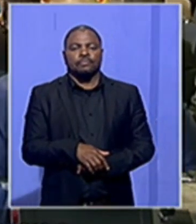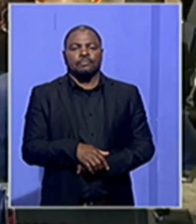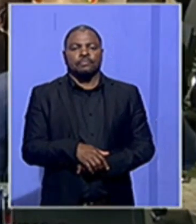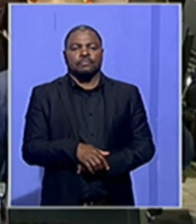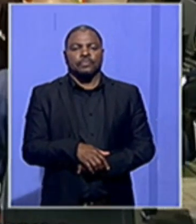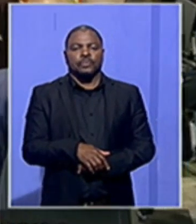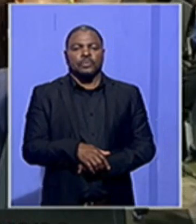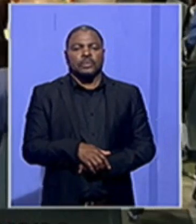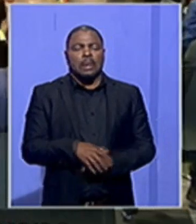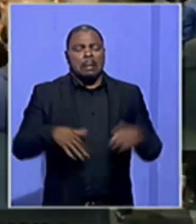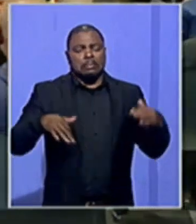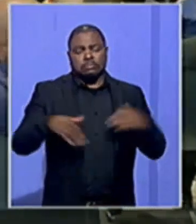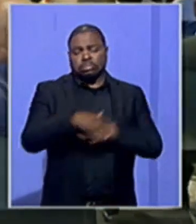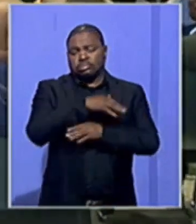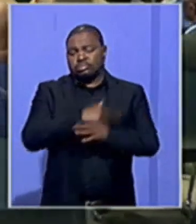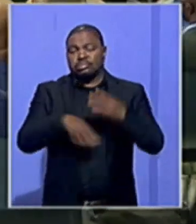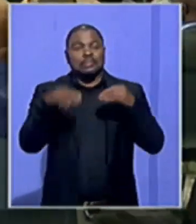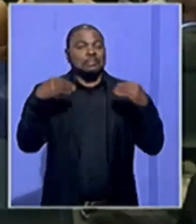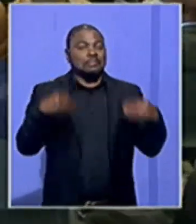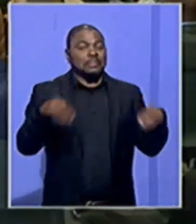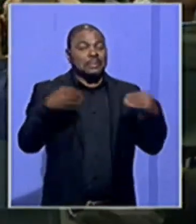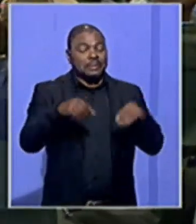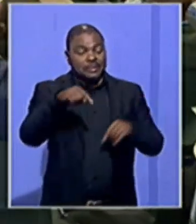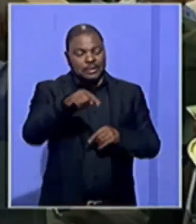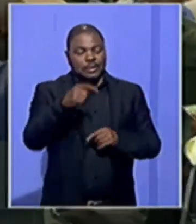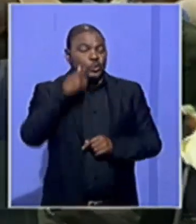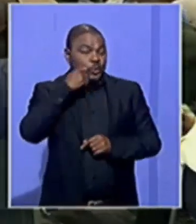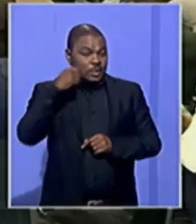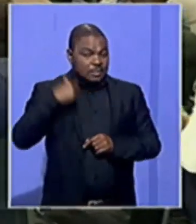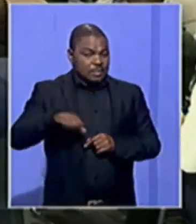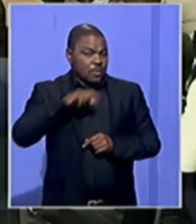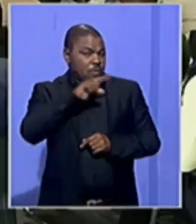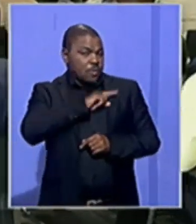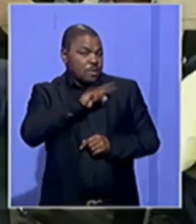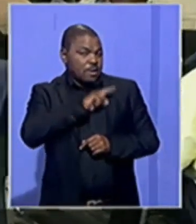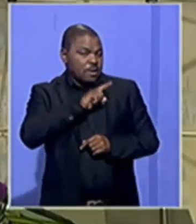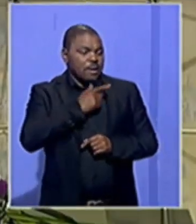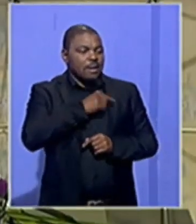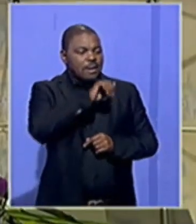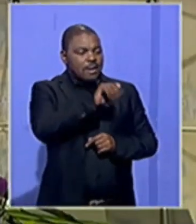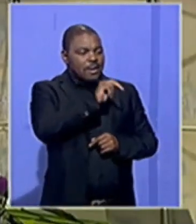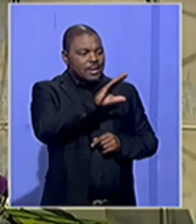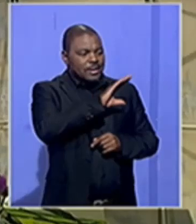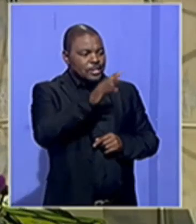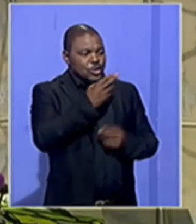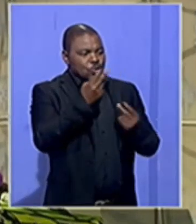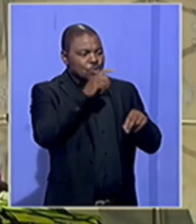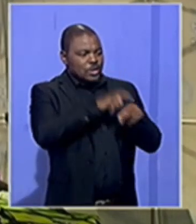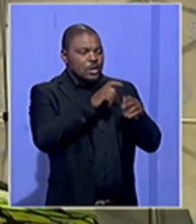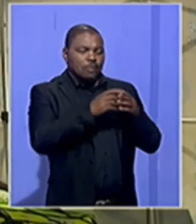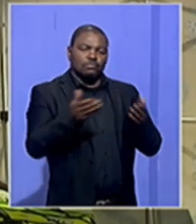Go ne go tlhanasela kwa Tshwane jaaka ANC e ne ya amogela paka e ntšha.